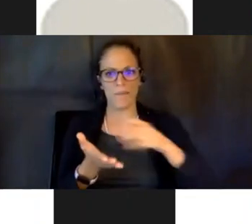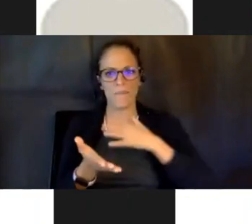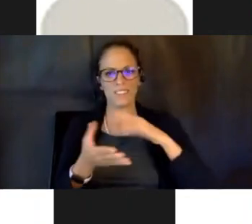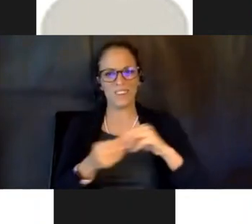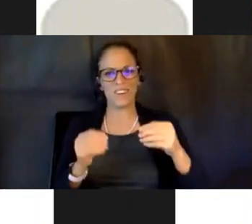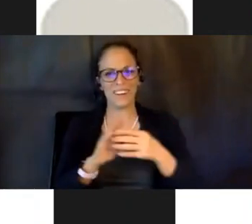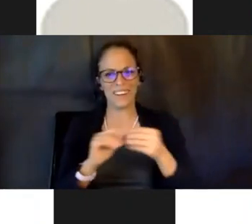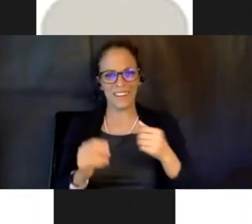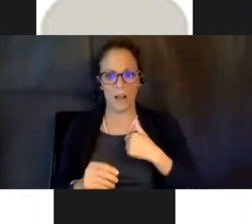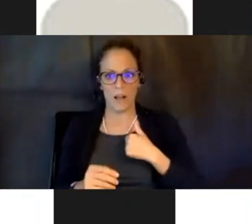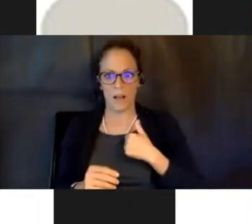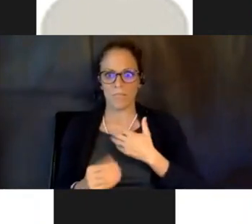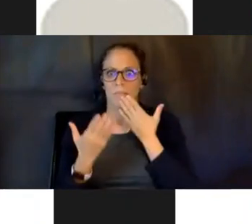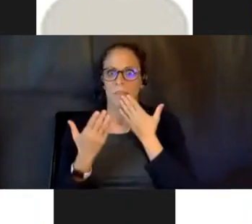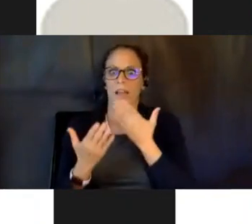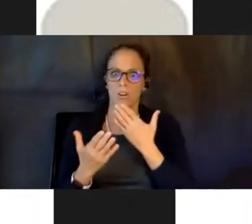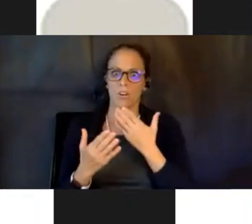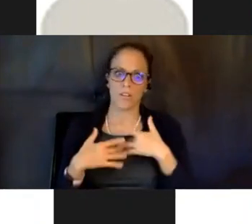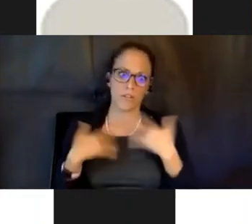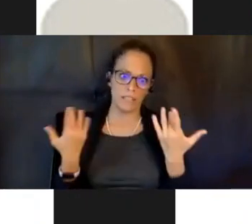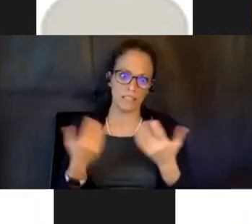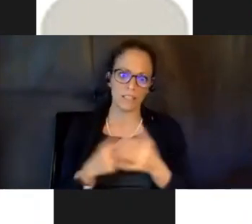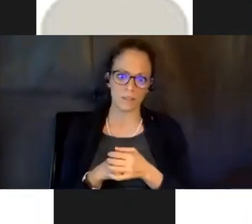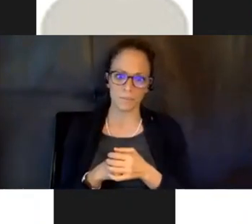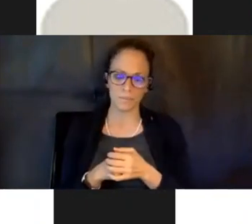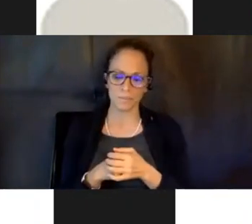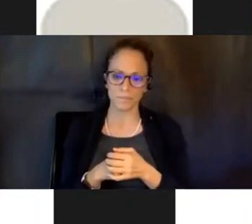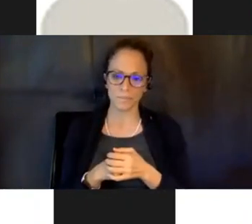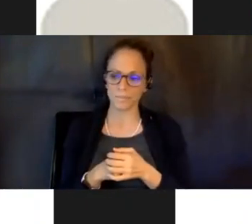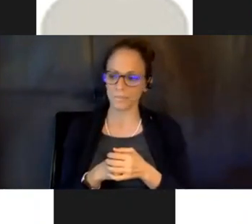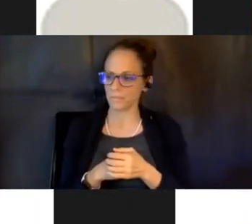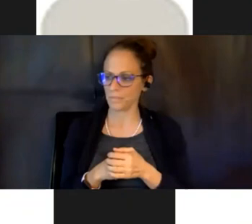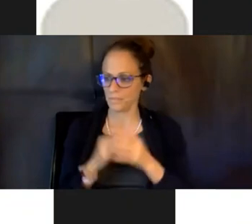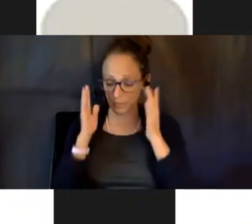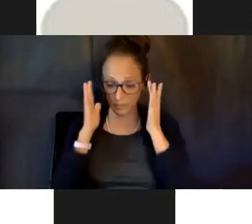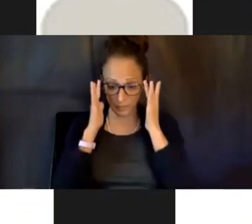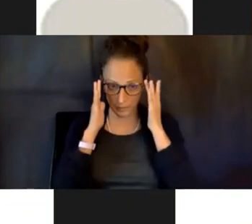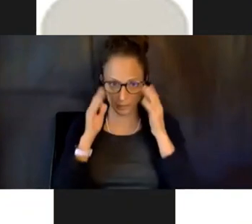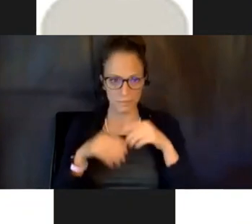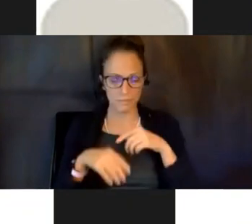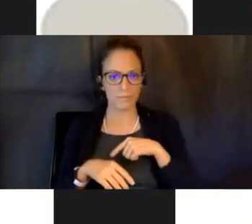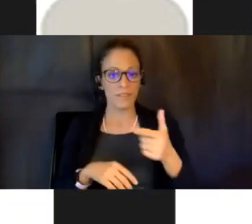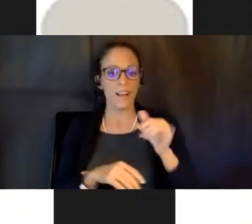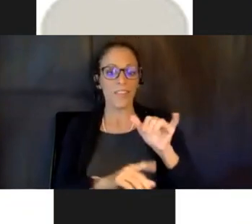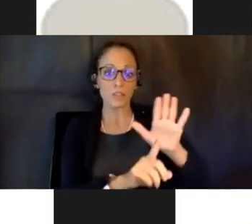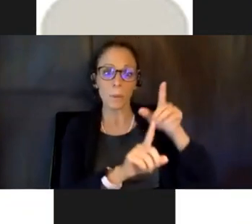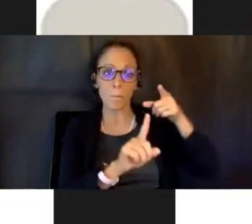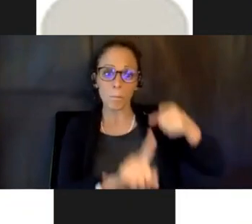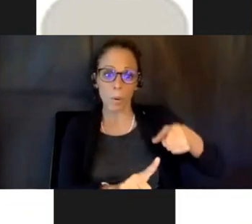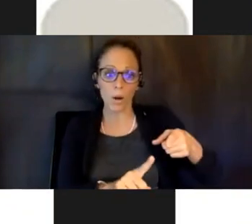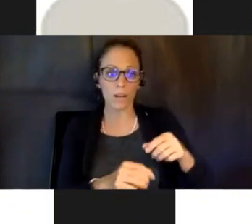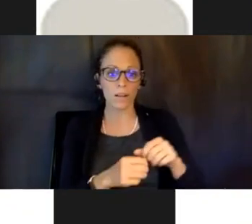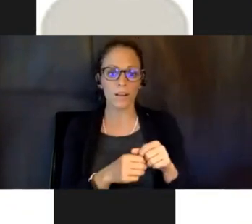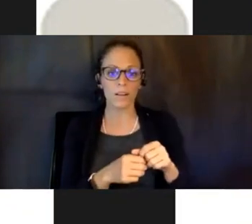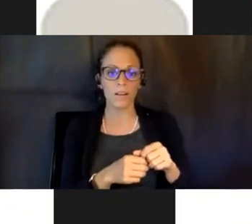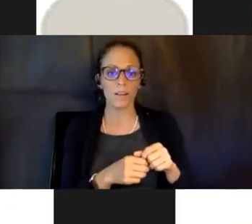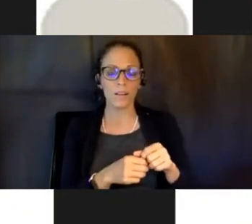that. I feel like that goes to your point, right? Mm-hmm. About the moment meeting you and the way that telling